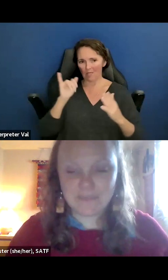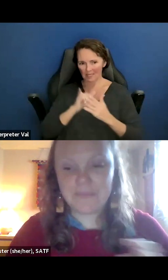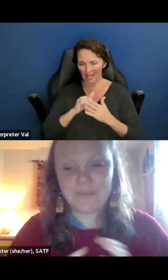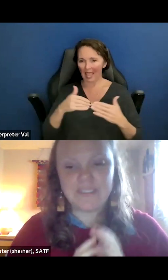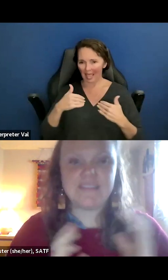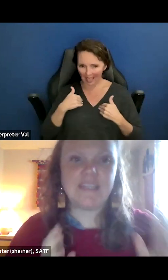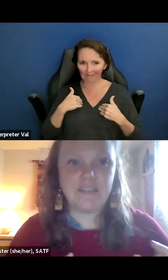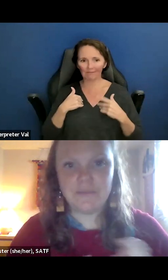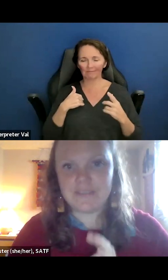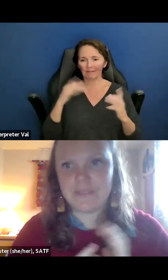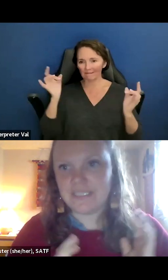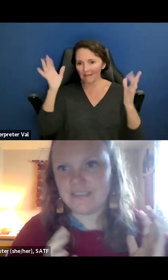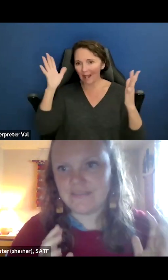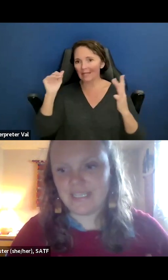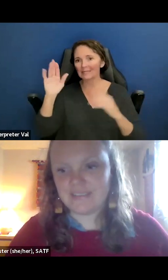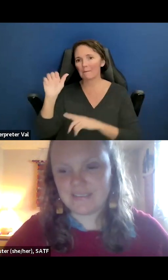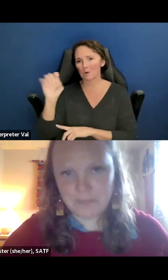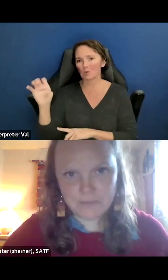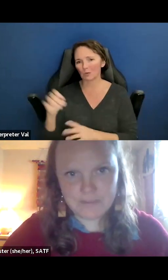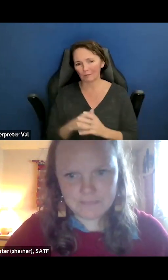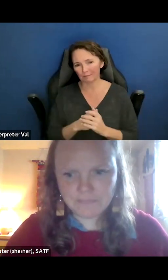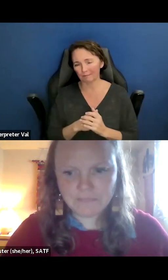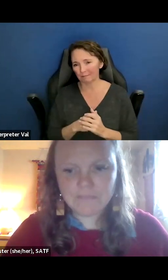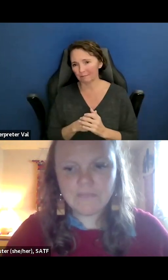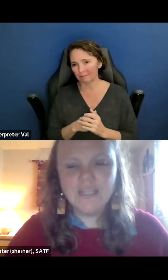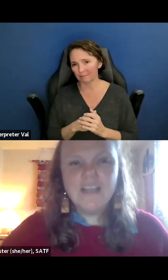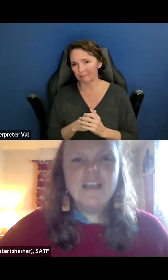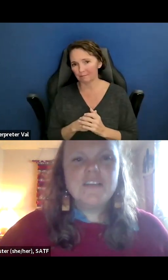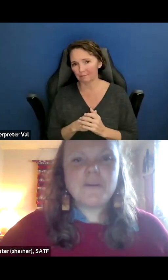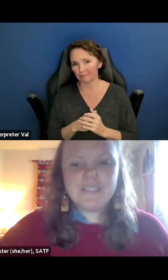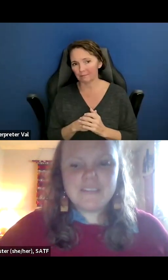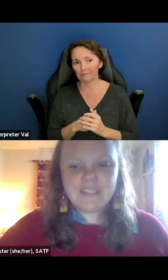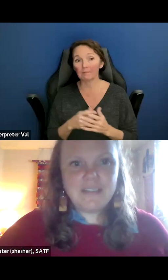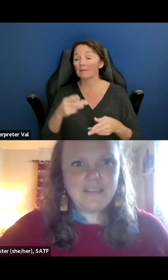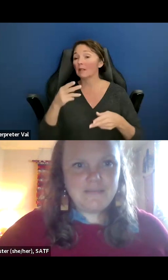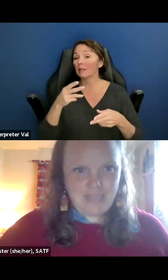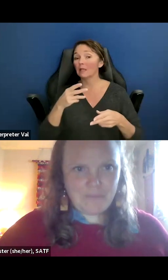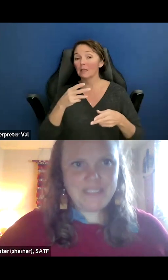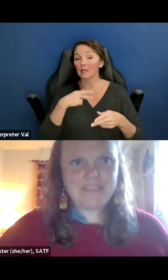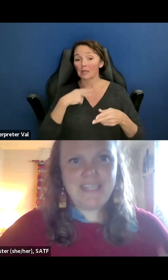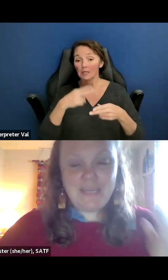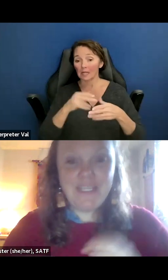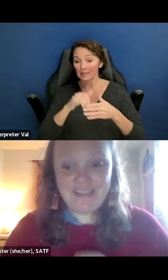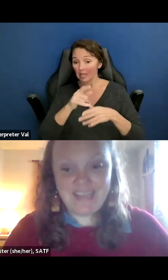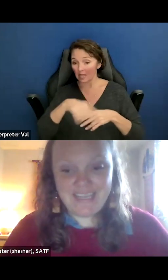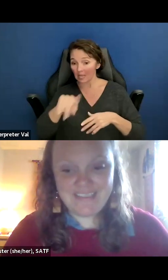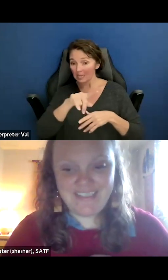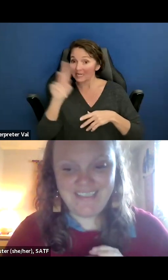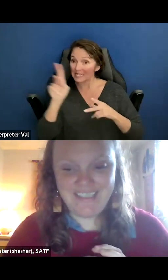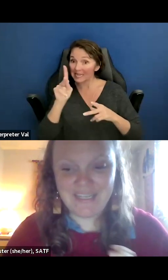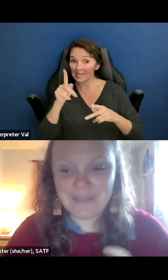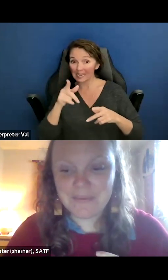serving young people in the state who experience violence and abuse. So I want to start by just naming